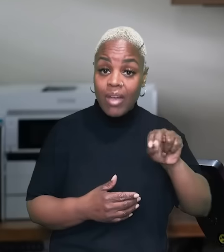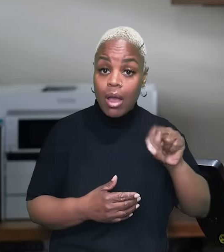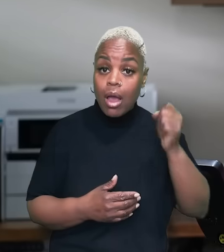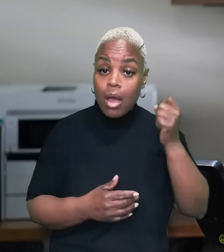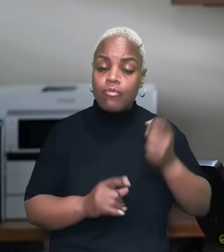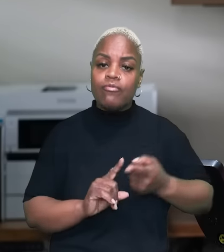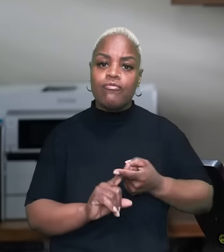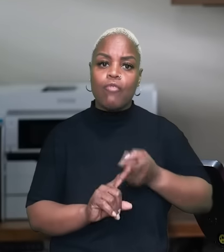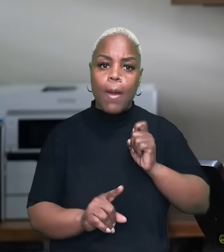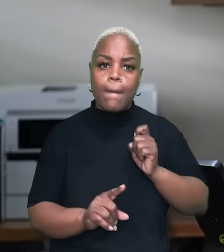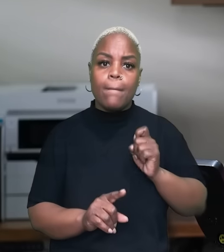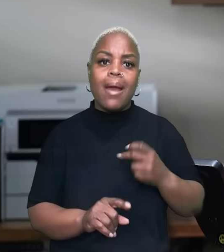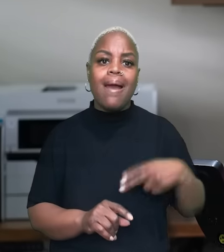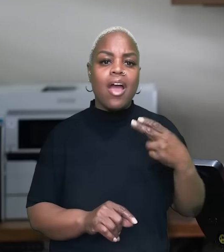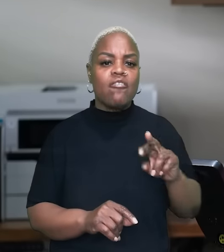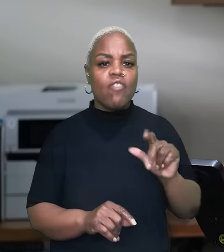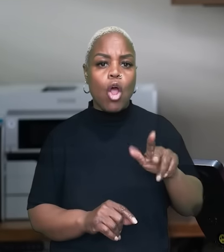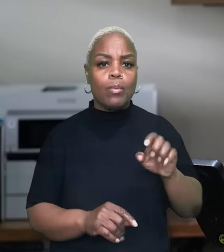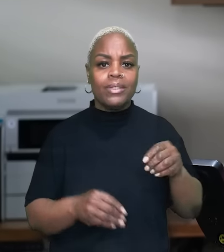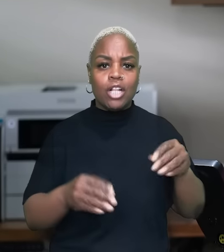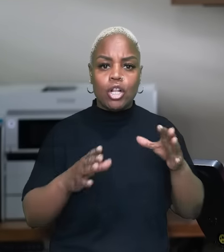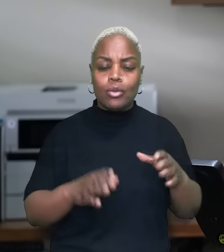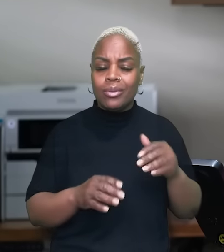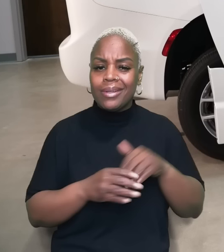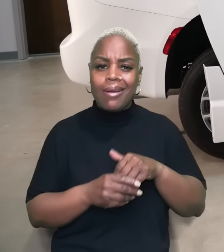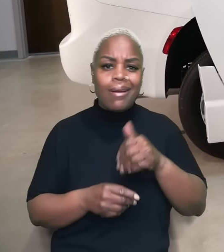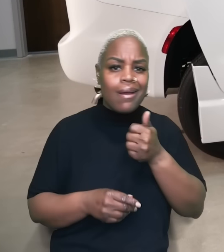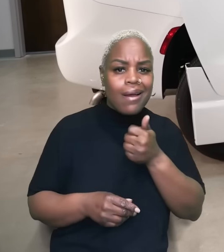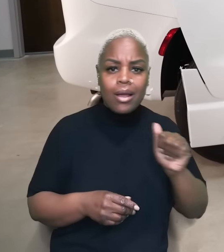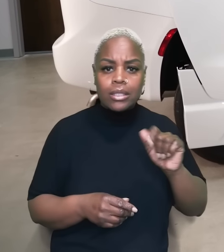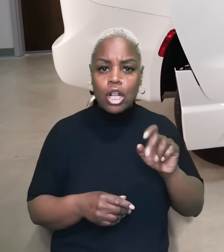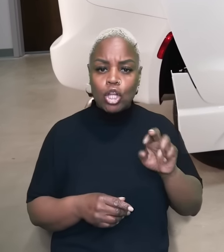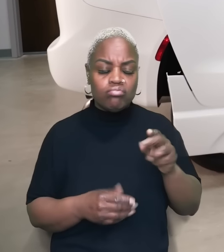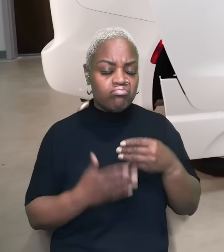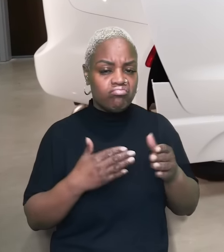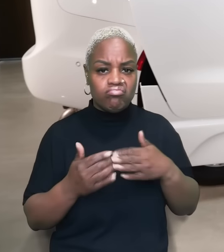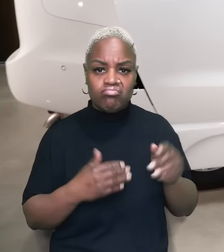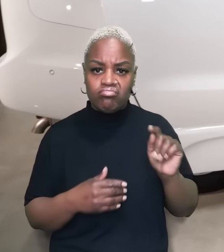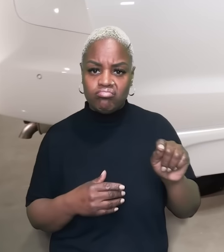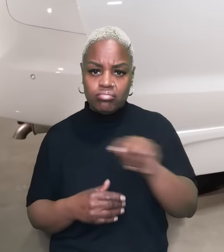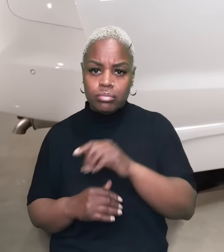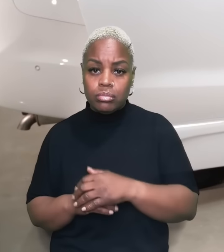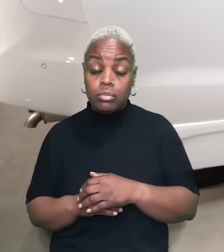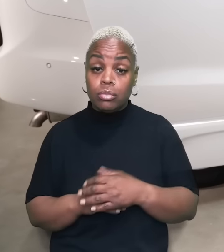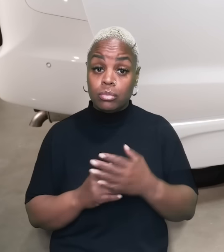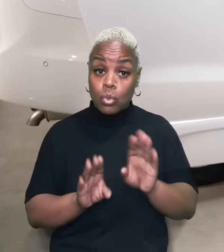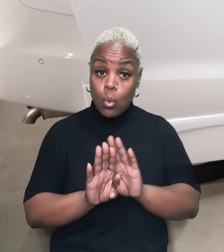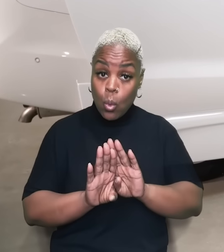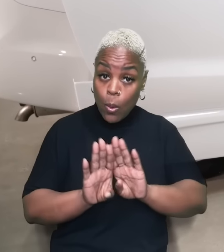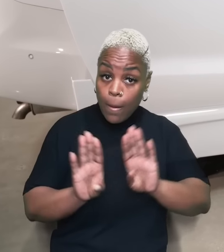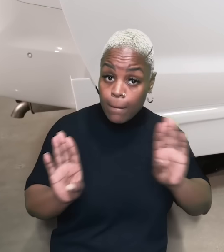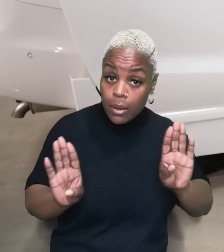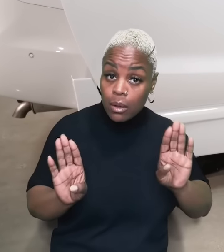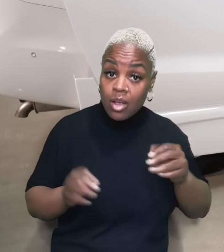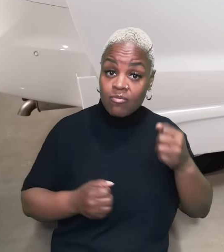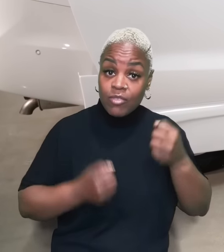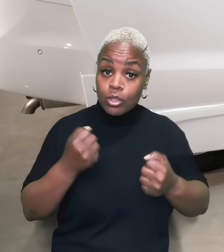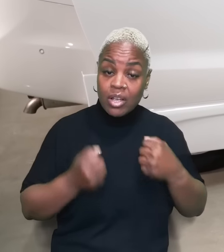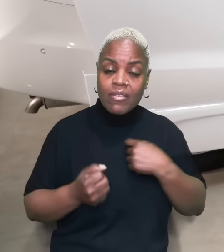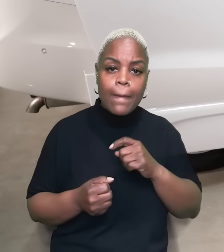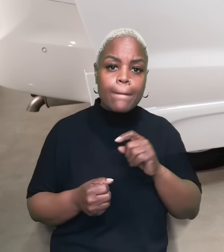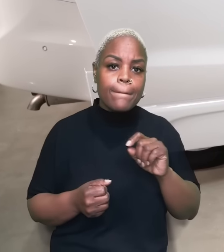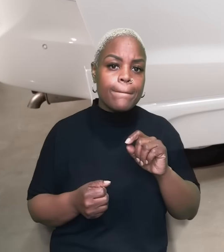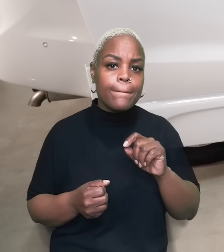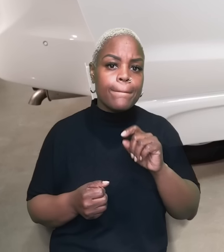chassis/van from a high-volume dealer or any dealer out there. So as the door opens, the vehicle has a kneel